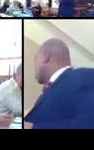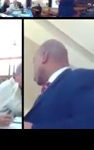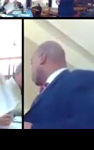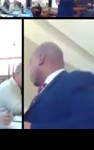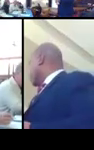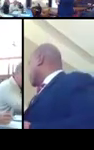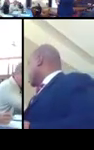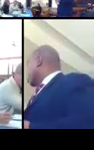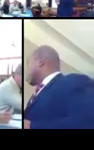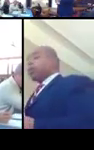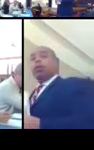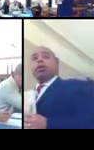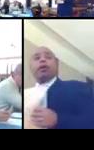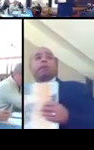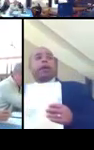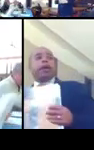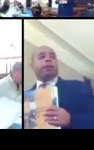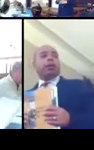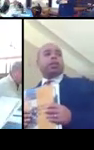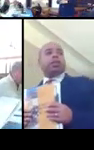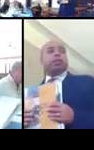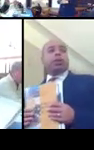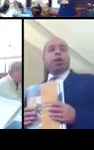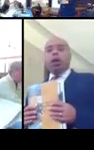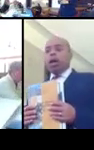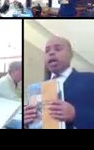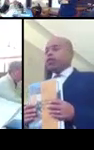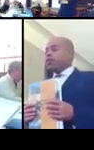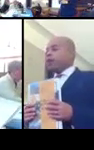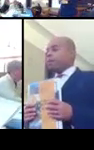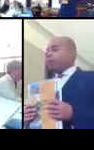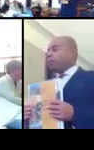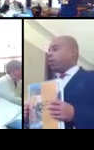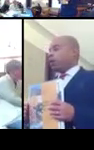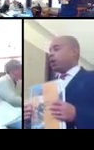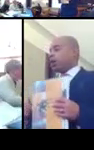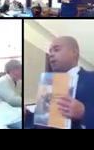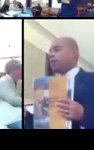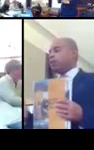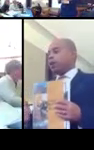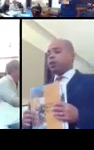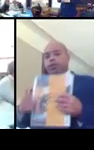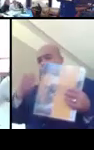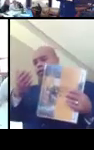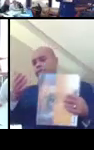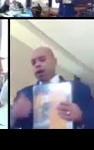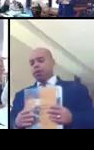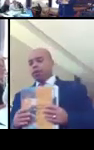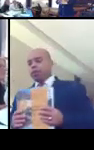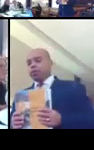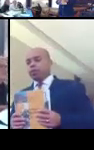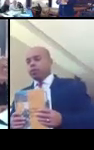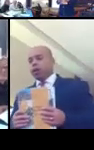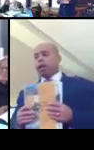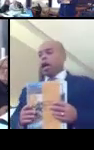And also, I'll note the concurrent planning process that was going on. It's the Dream Boulevard, led by For the Ville, and yours truly,